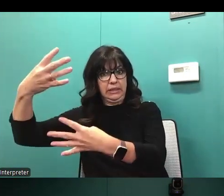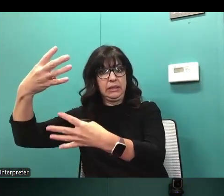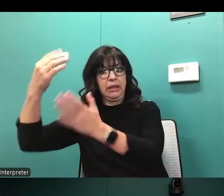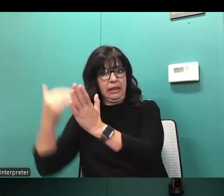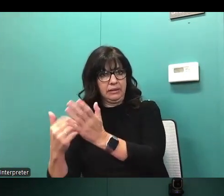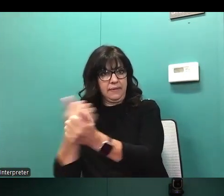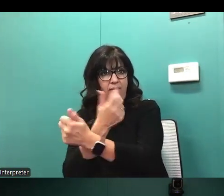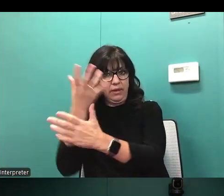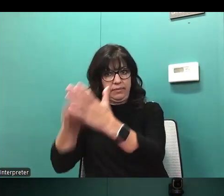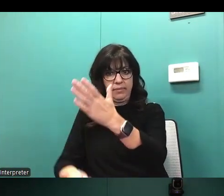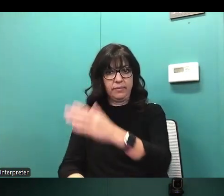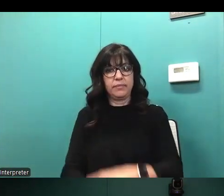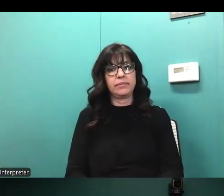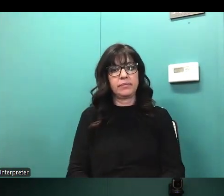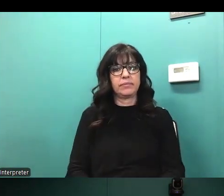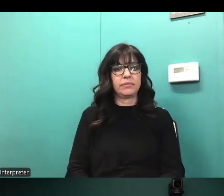missing.